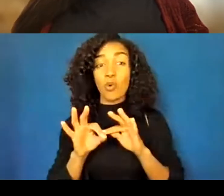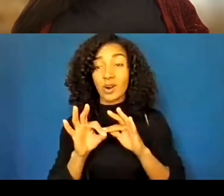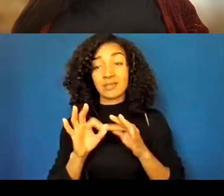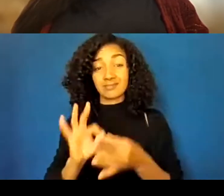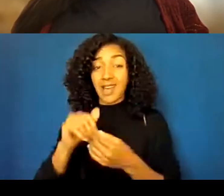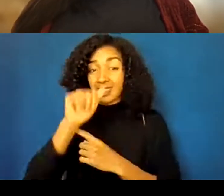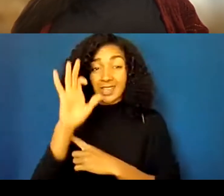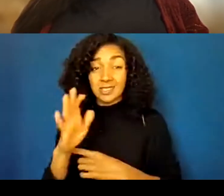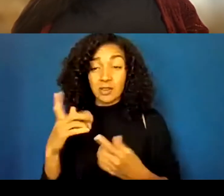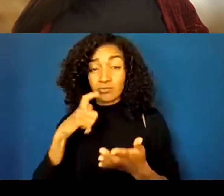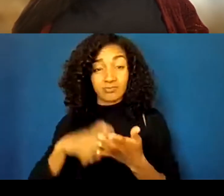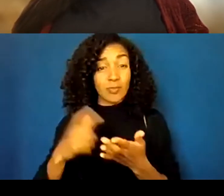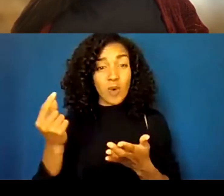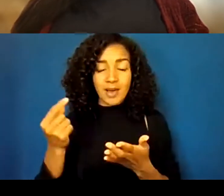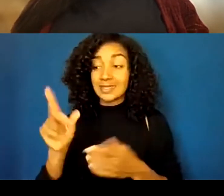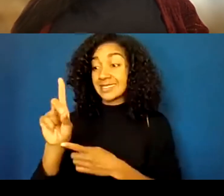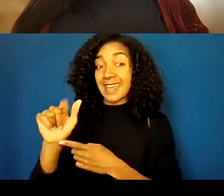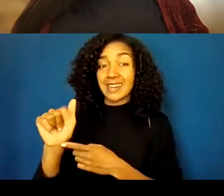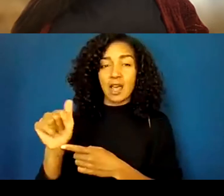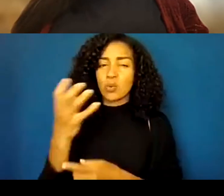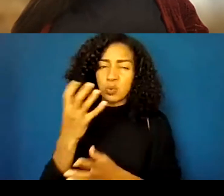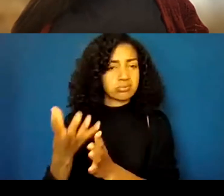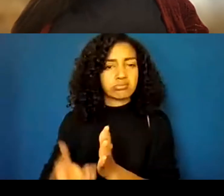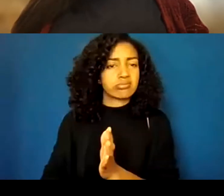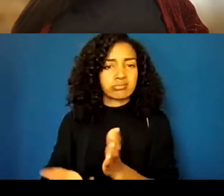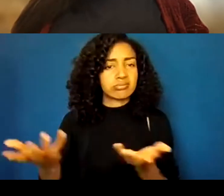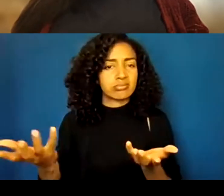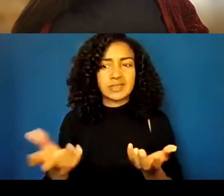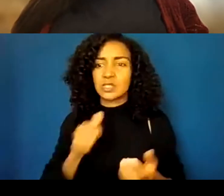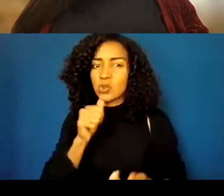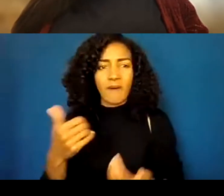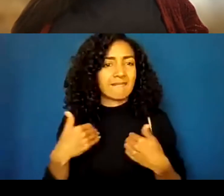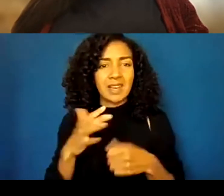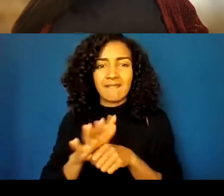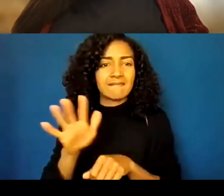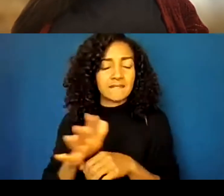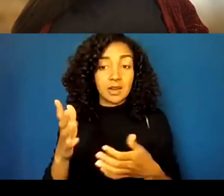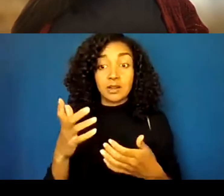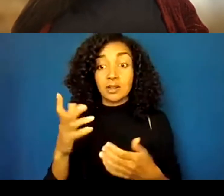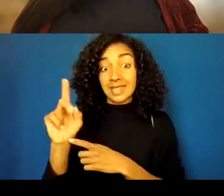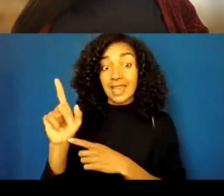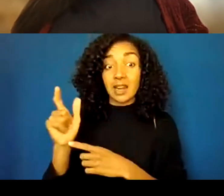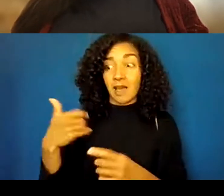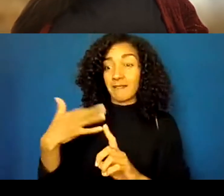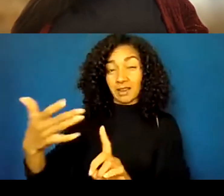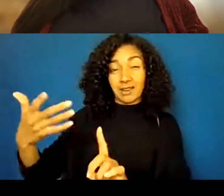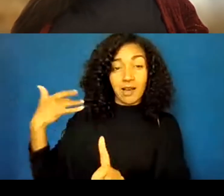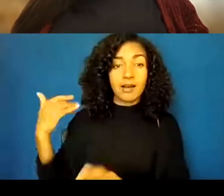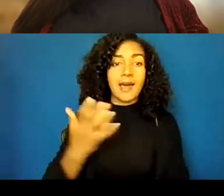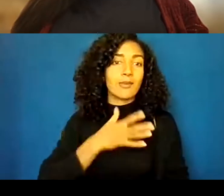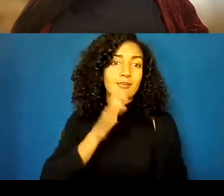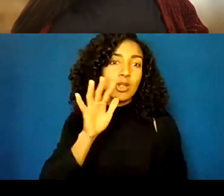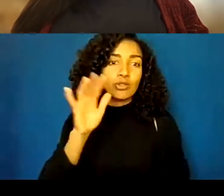non-existent. I mean, there's stories that go back so many years. So many of us and our mothers, our fathers, our